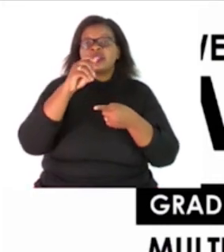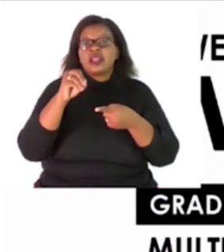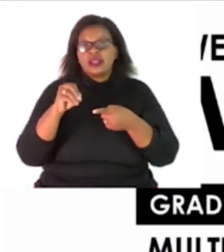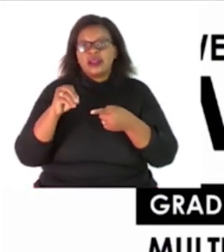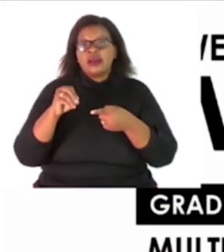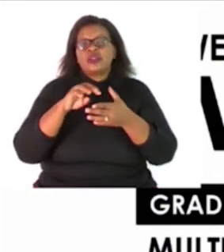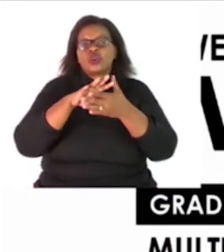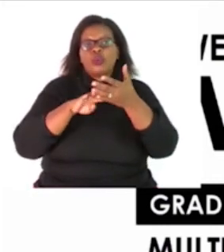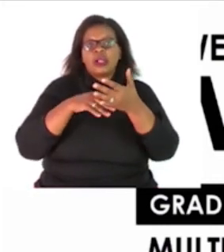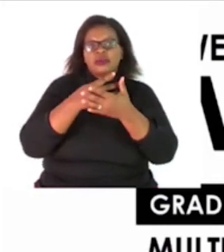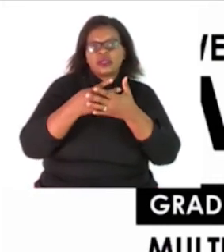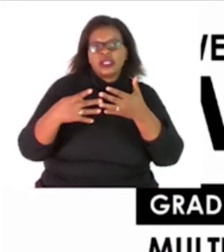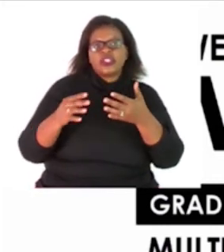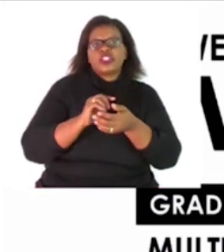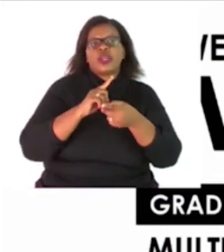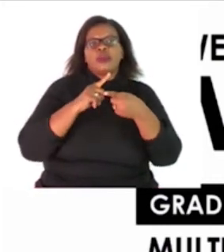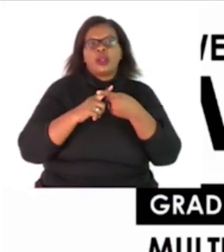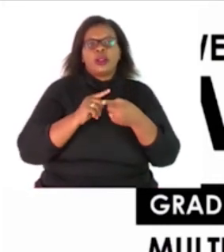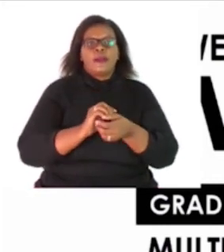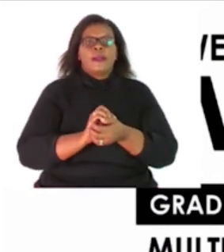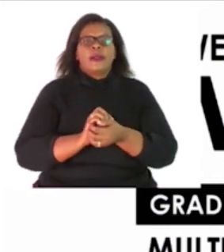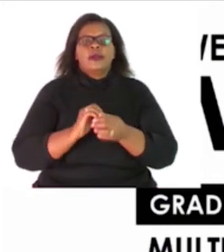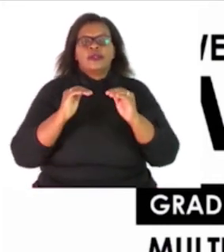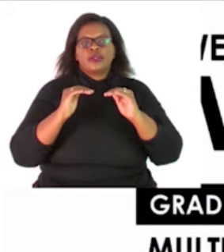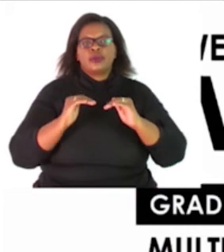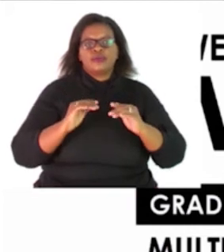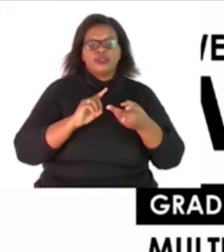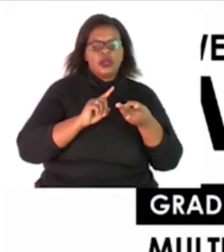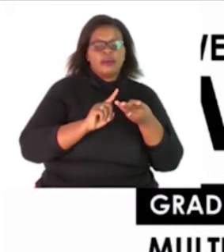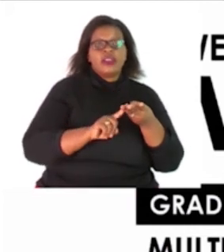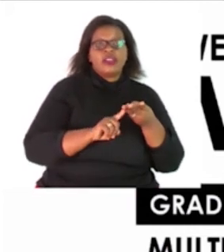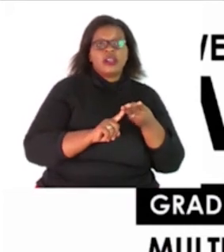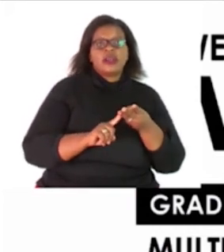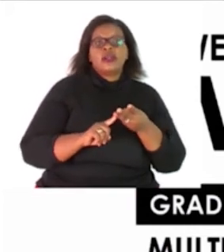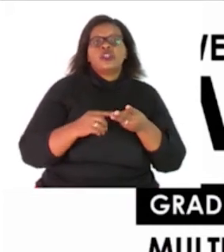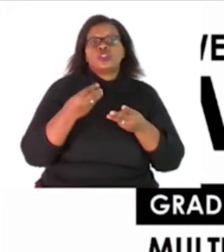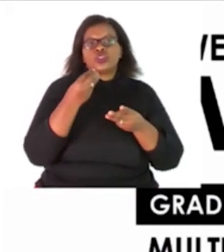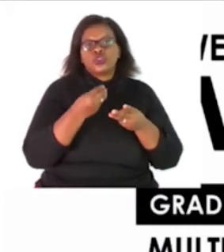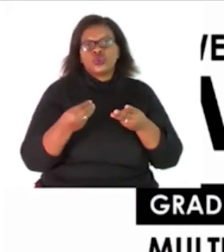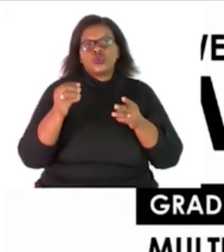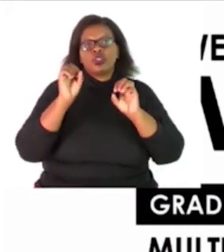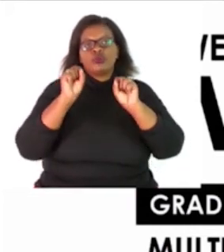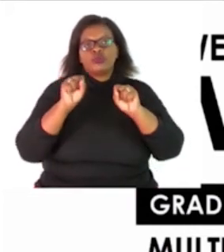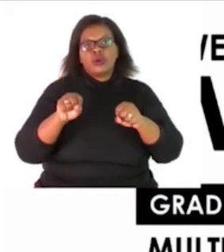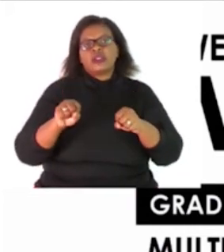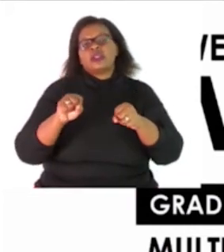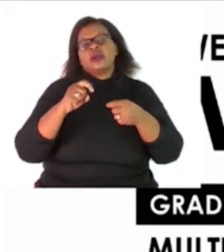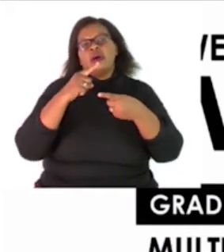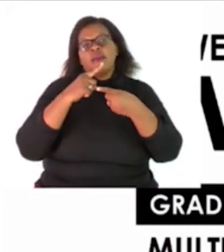tables. Number 3, learner should multiply up to 3-digit numbers by